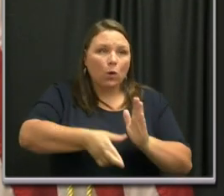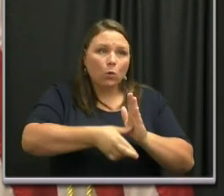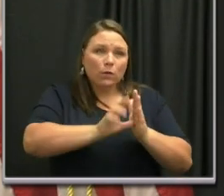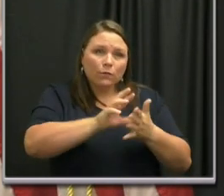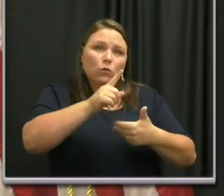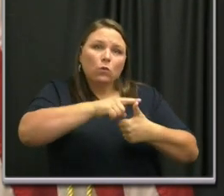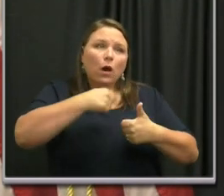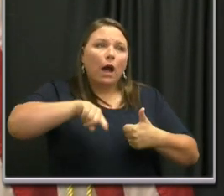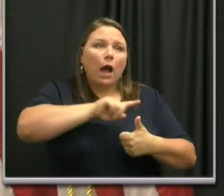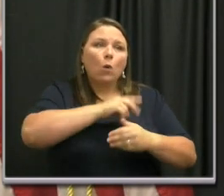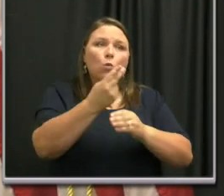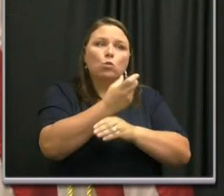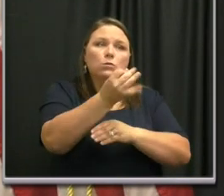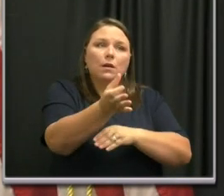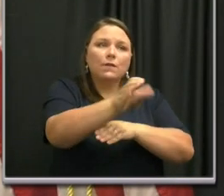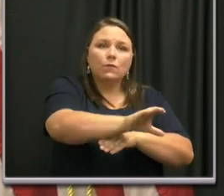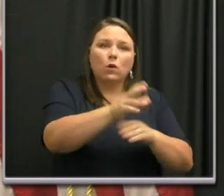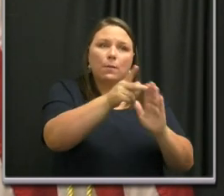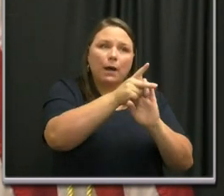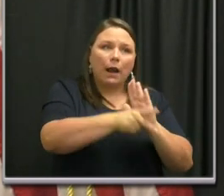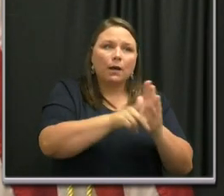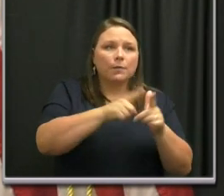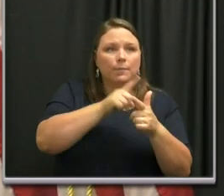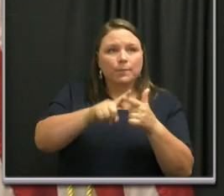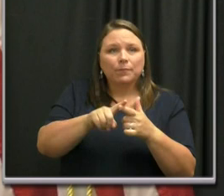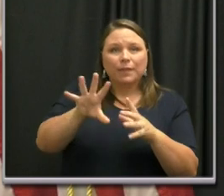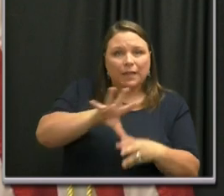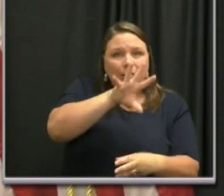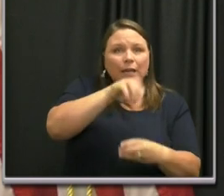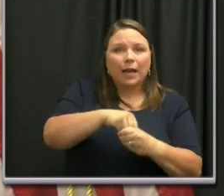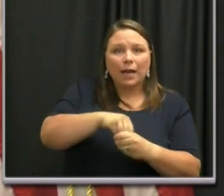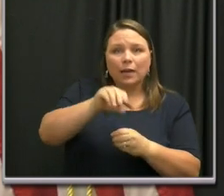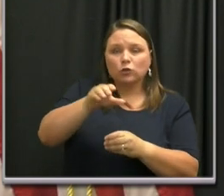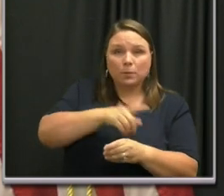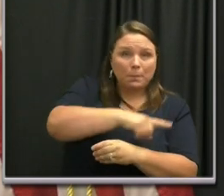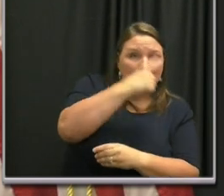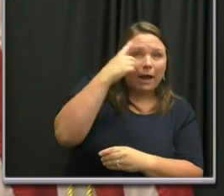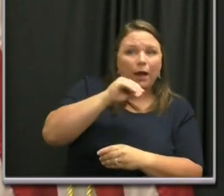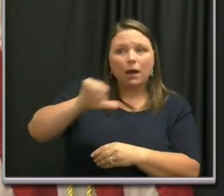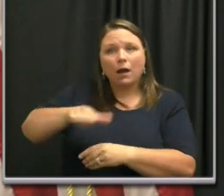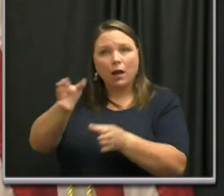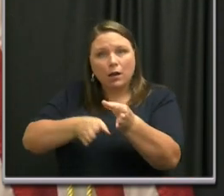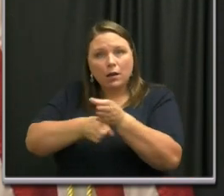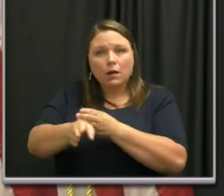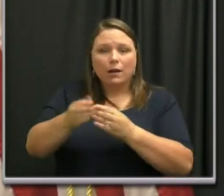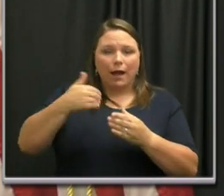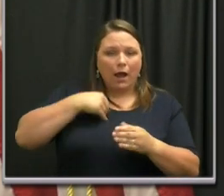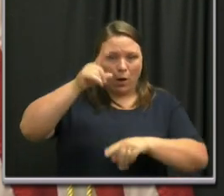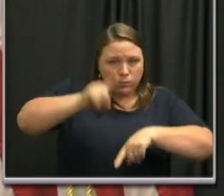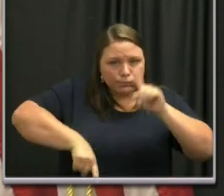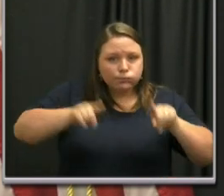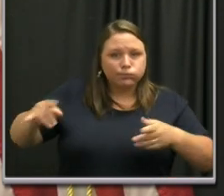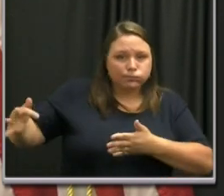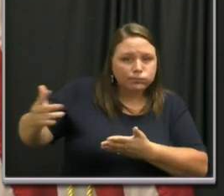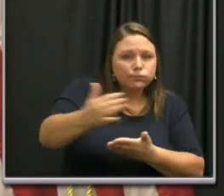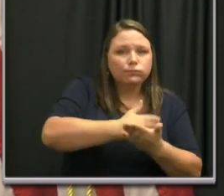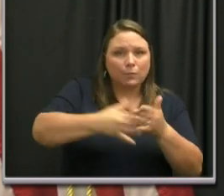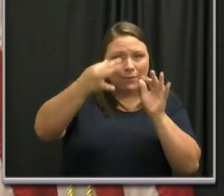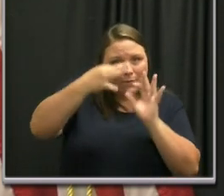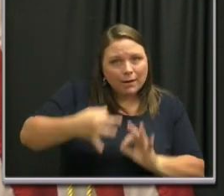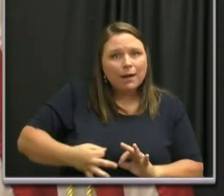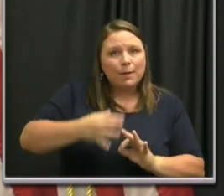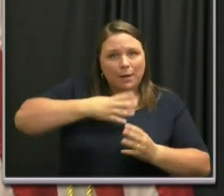use of force policies, engage our Black and other minority communities by including a diverse range of input, experiences,